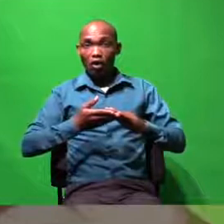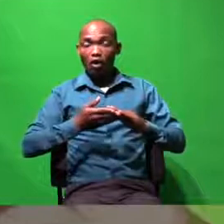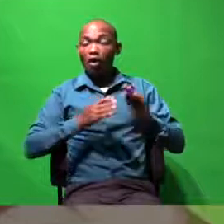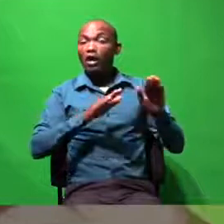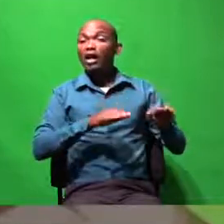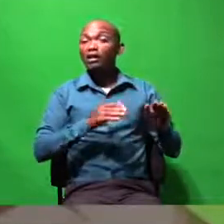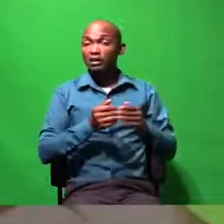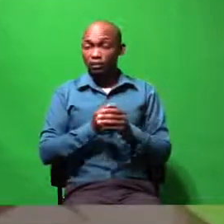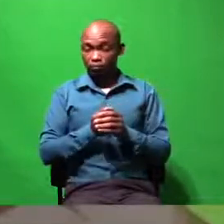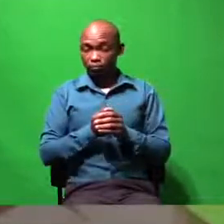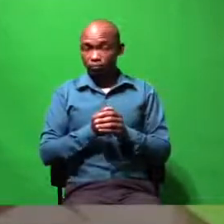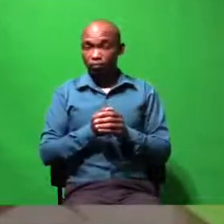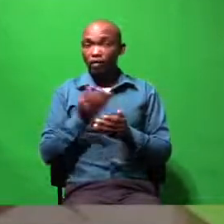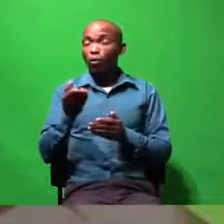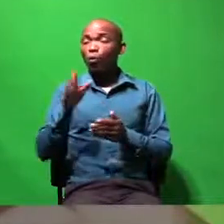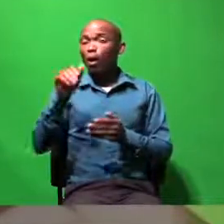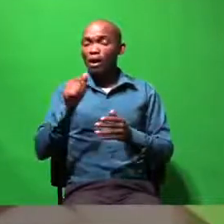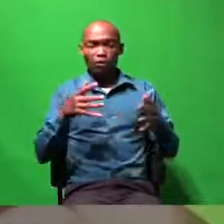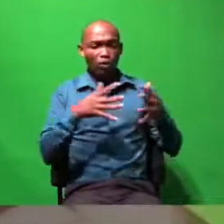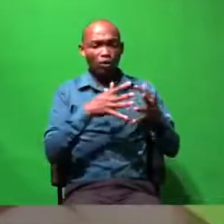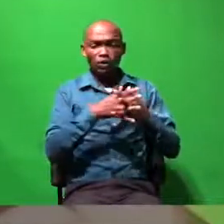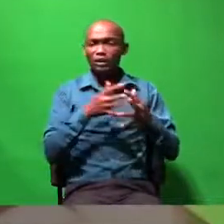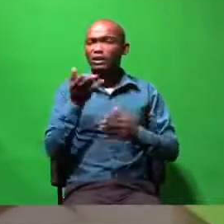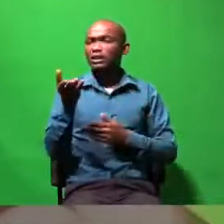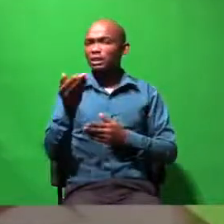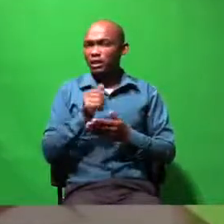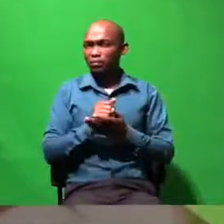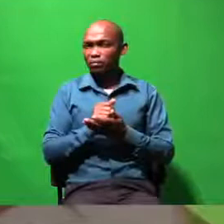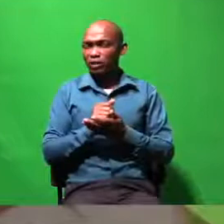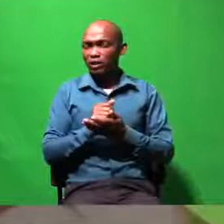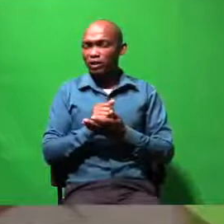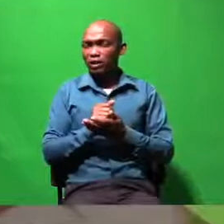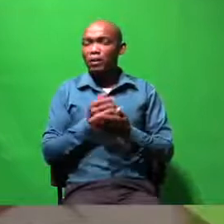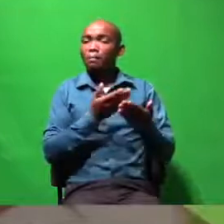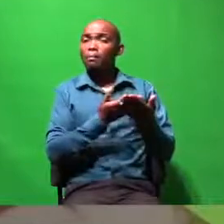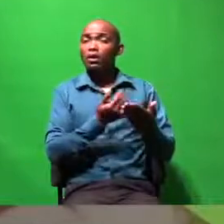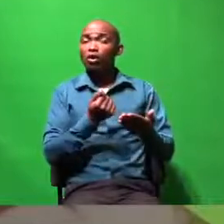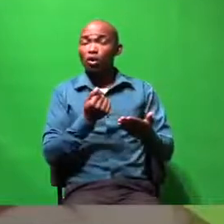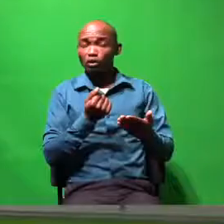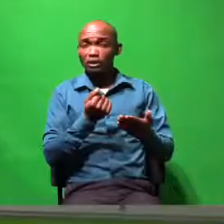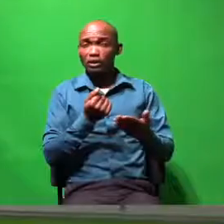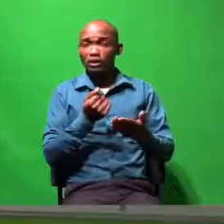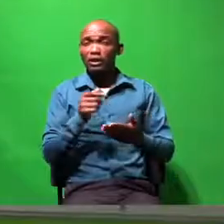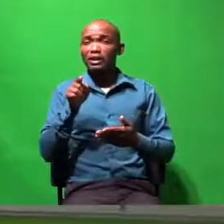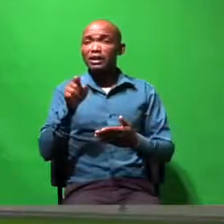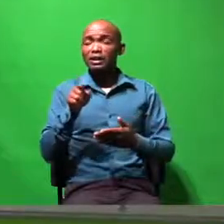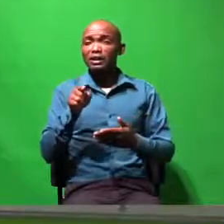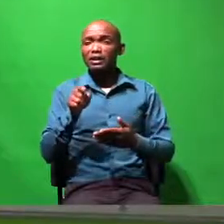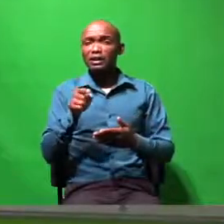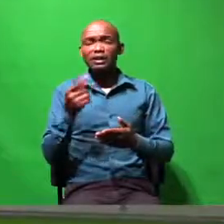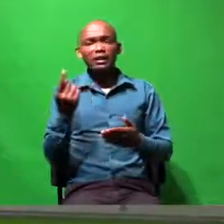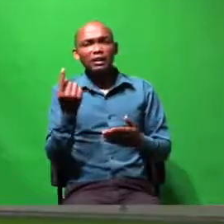a system. Why we call a system? It's just because it's just